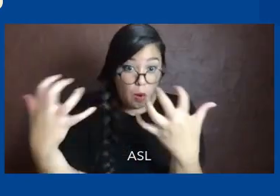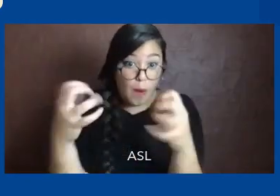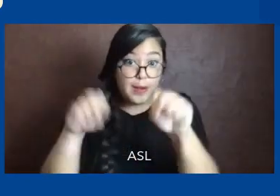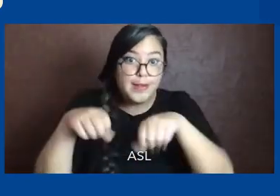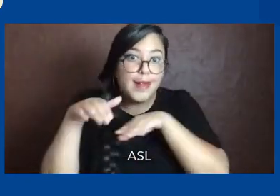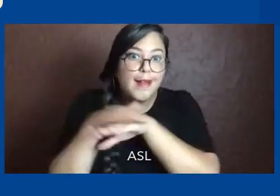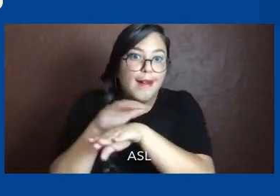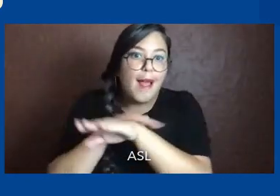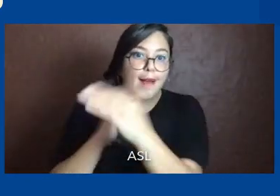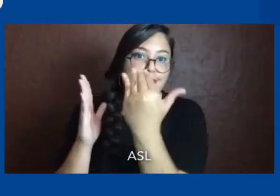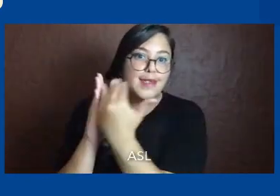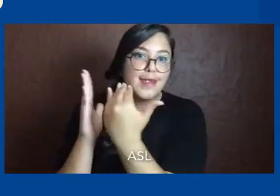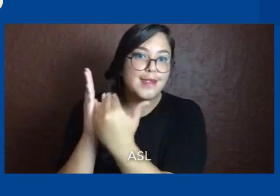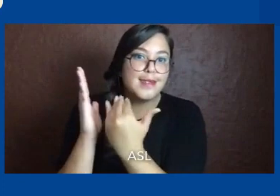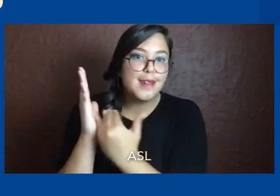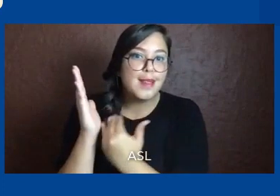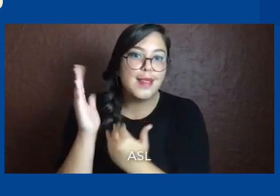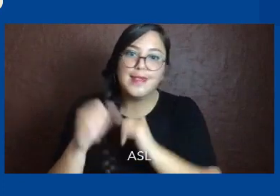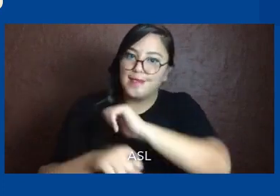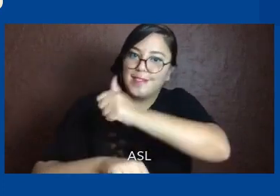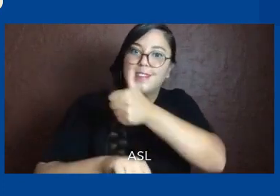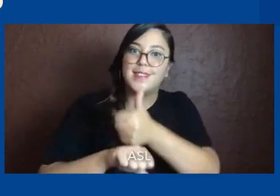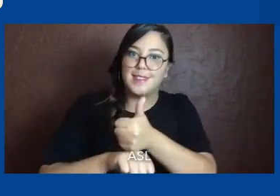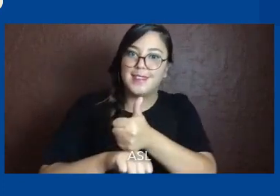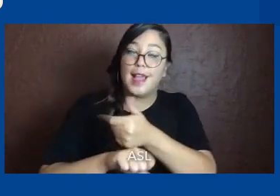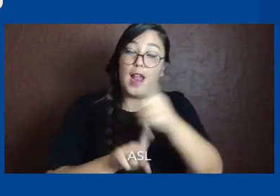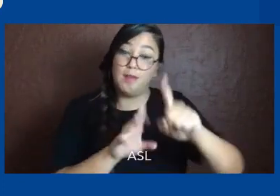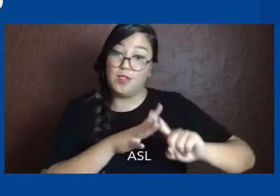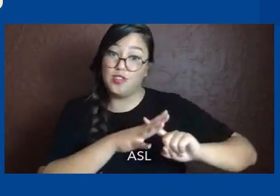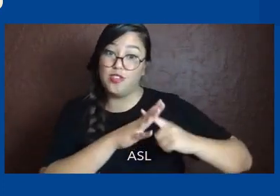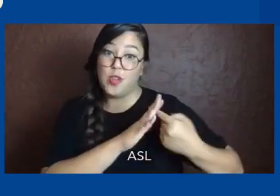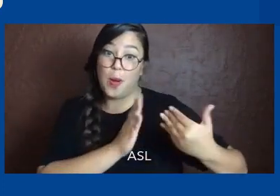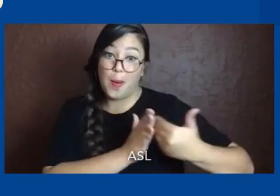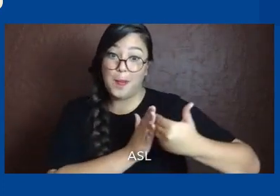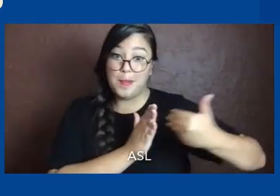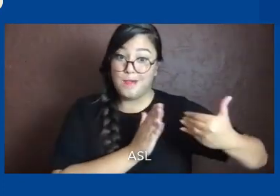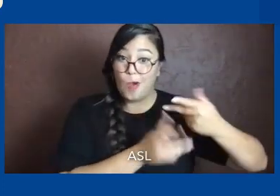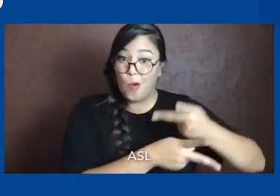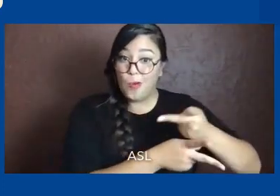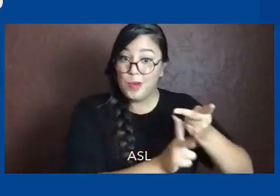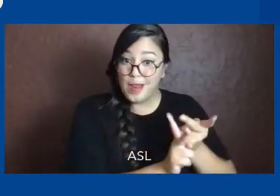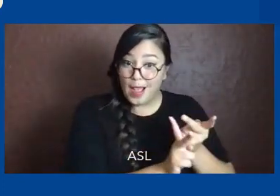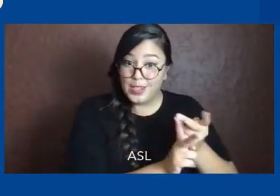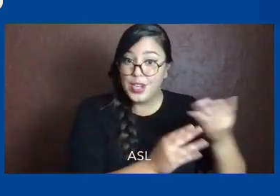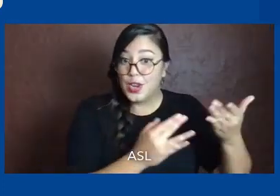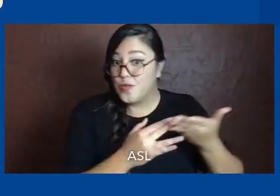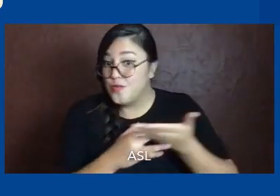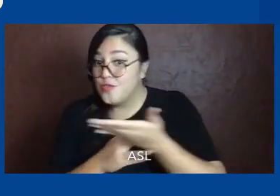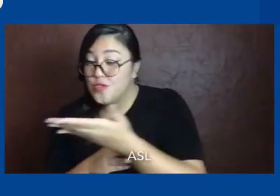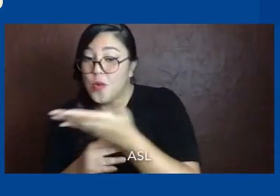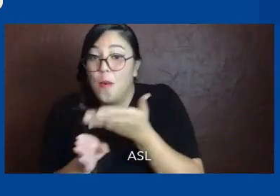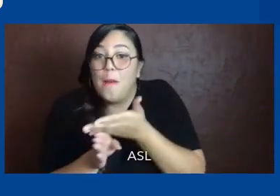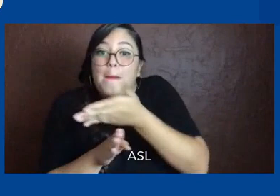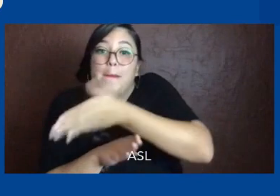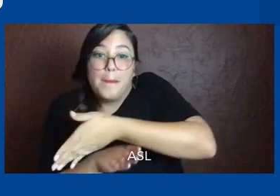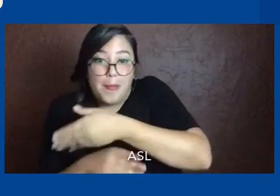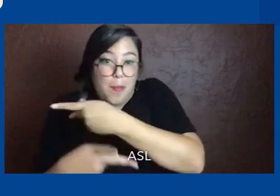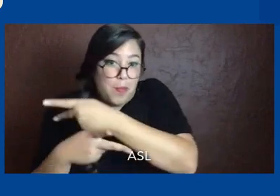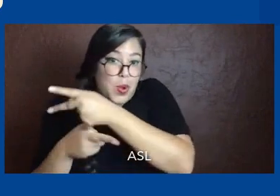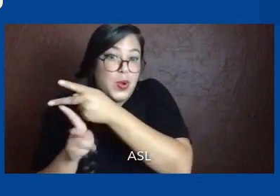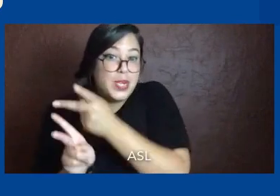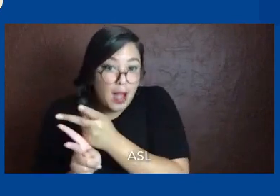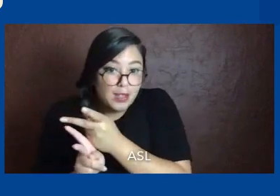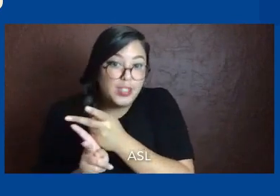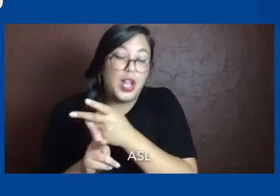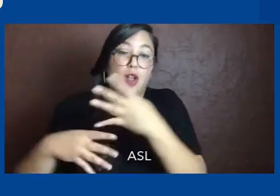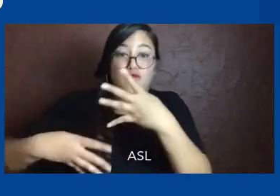really it starts all the way in pre-pro and goes all the way through post in crediting. And so we're really